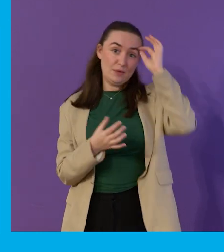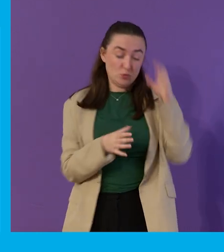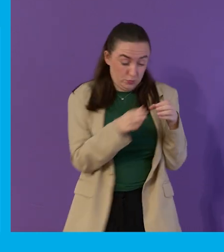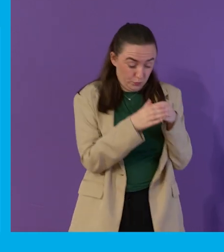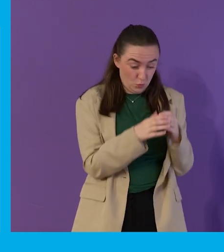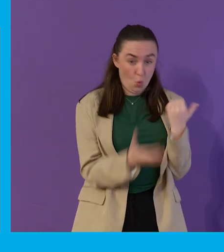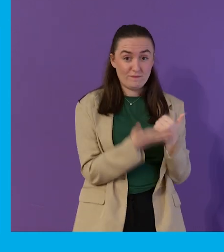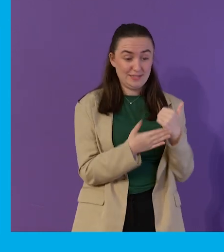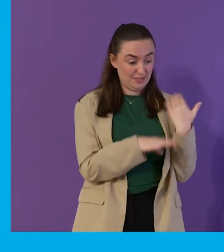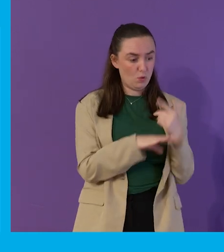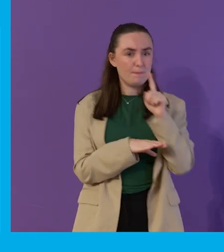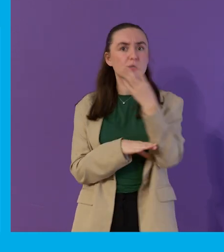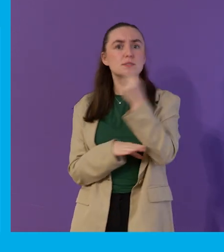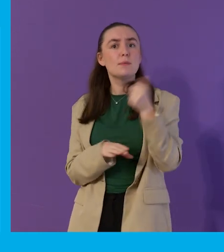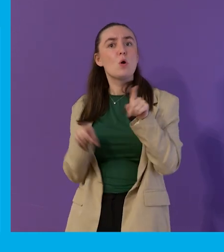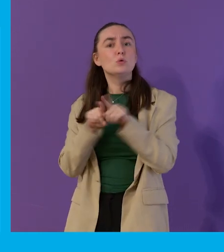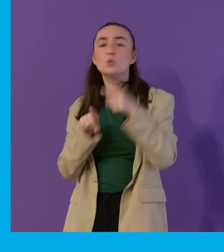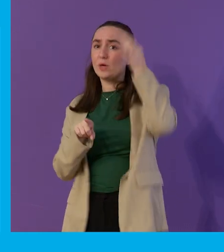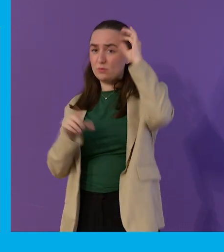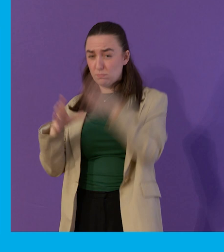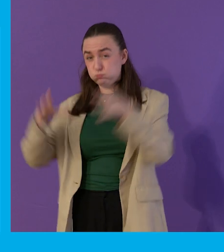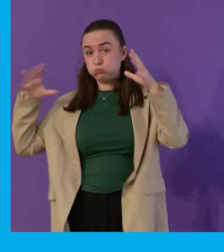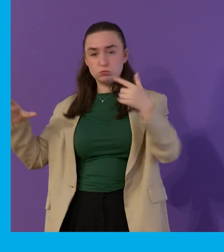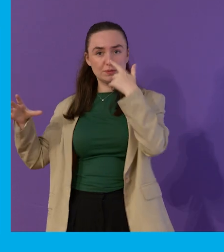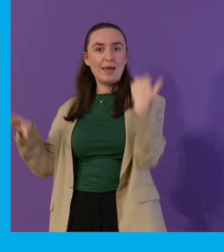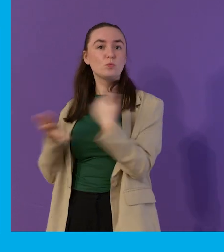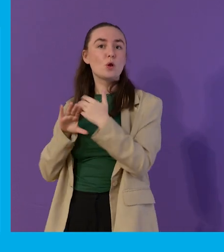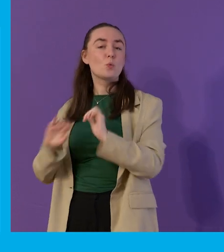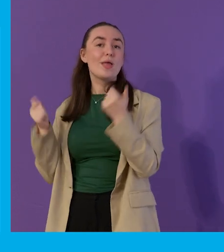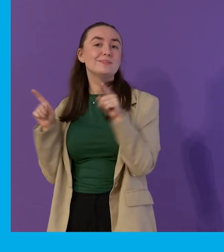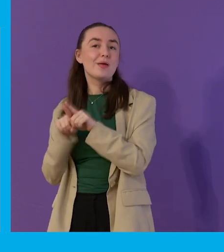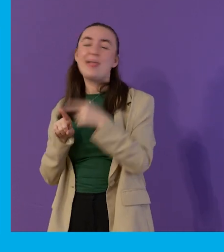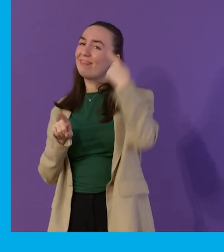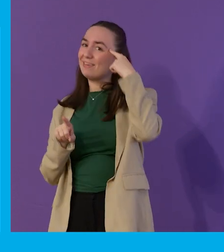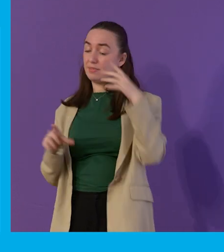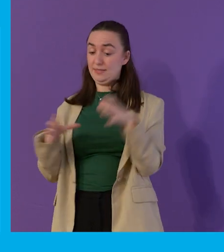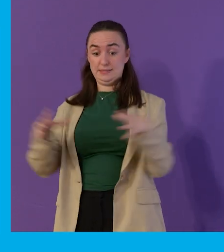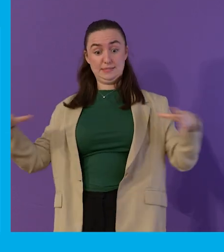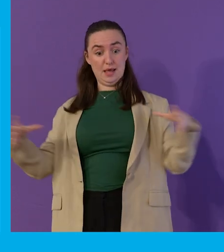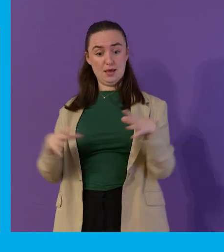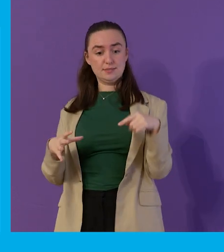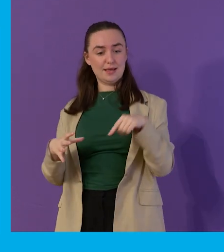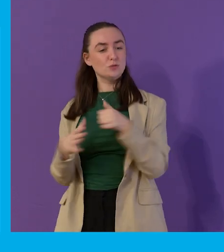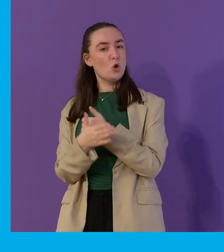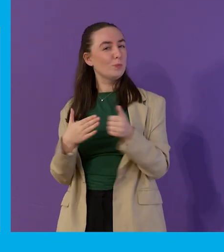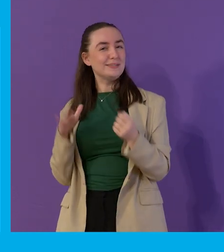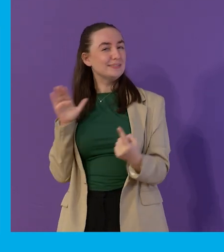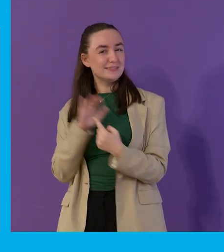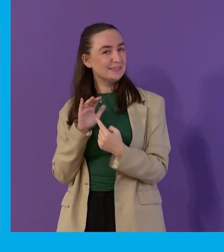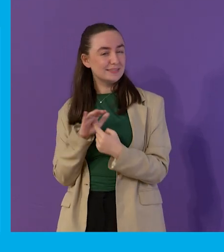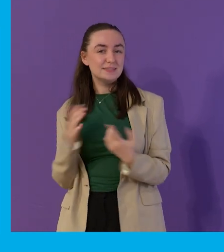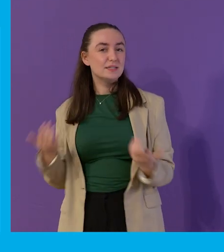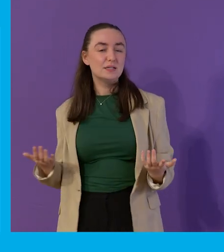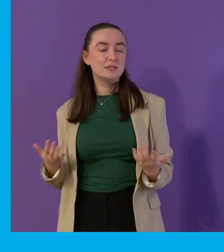some massive councils. I'm not sure that the size of council, there are some interesting questions around it in relation to democracy,